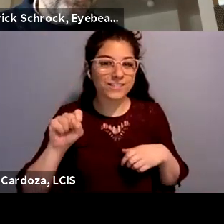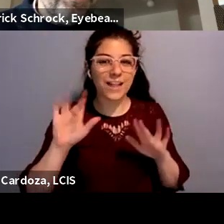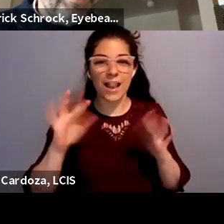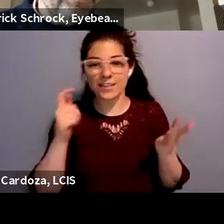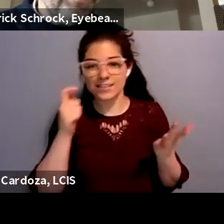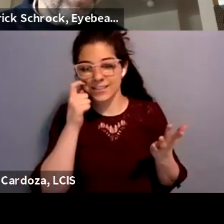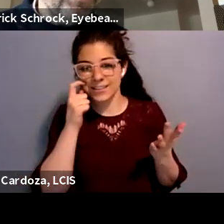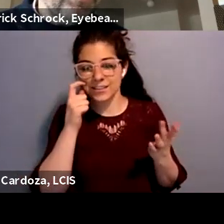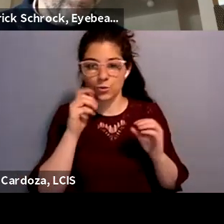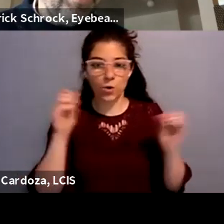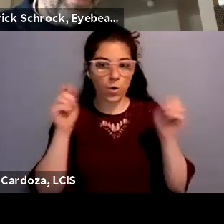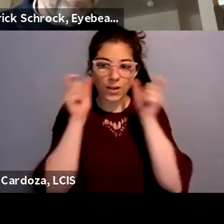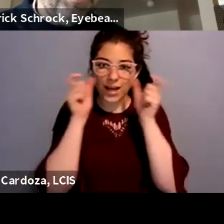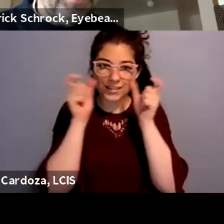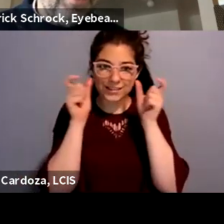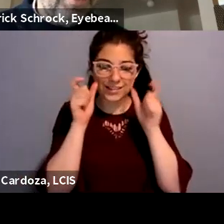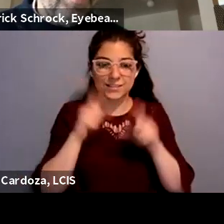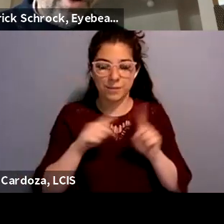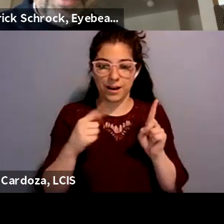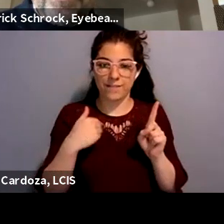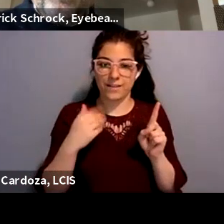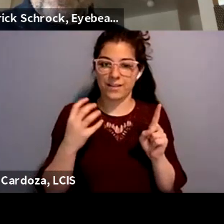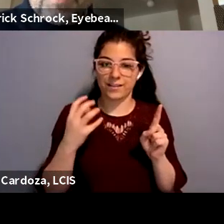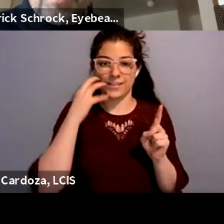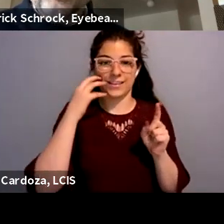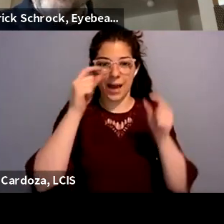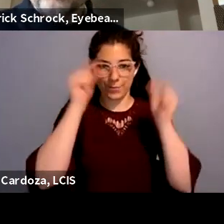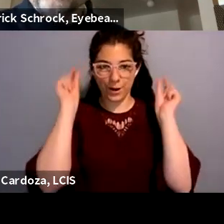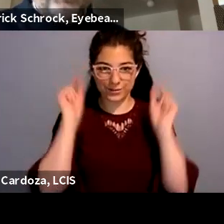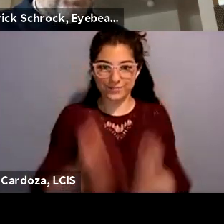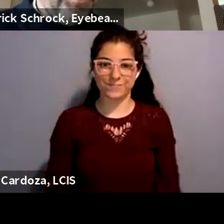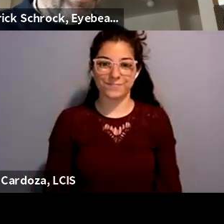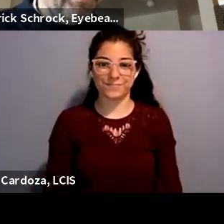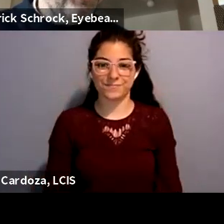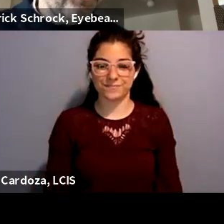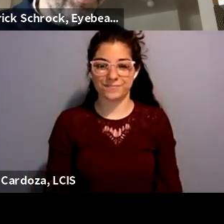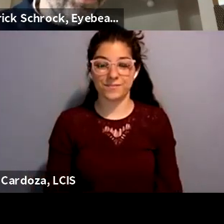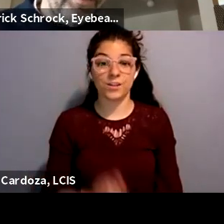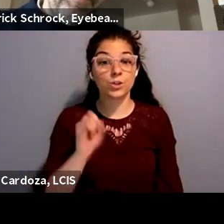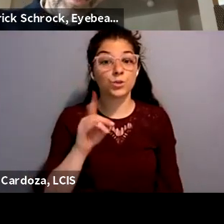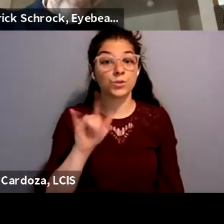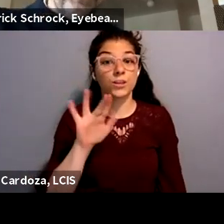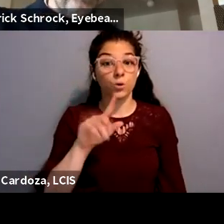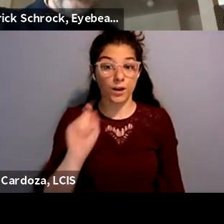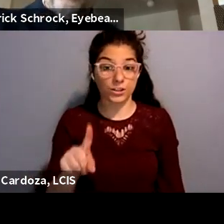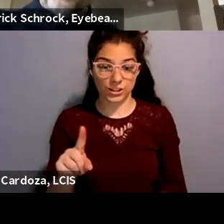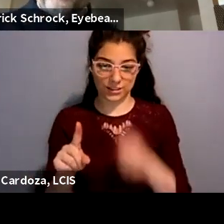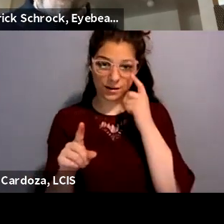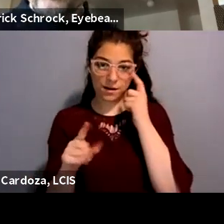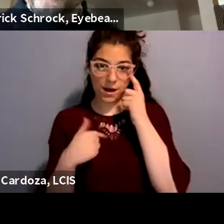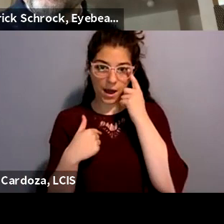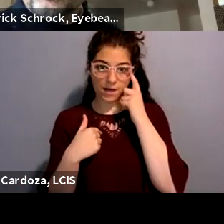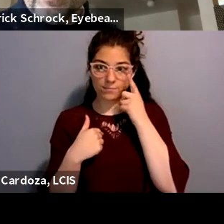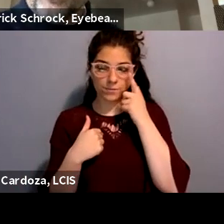I don't wear eyeglasses, but I have thick eyebrows. Judy, to get to your question, I mean, I would say there's so much